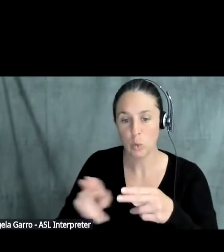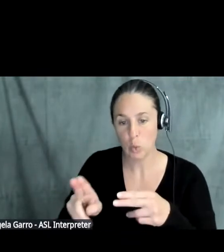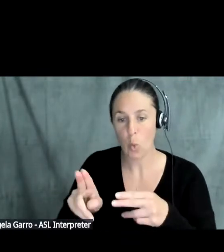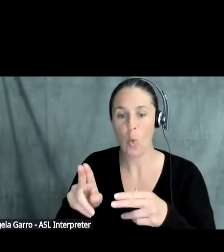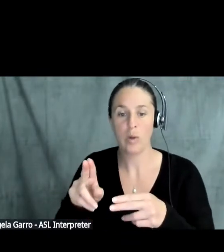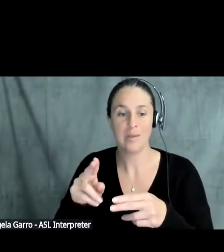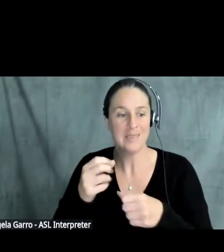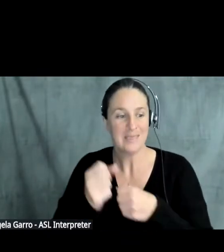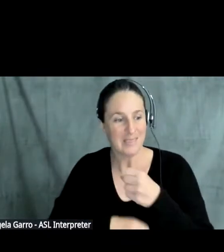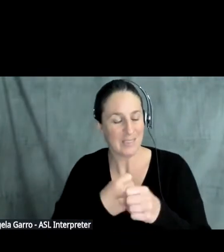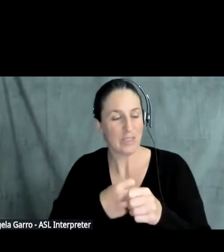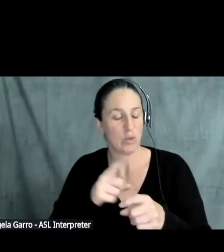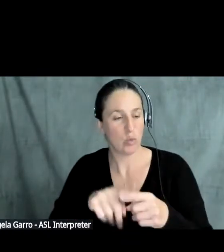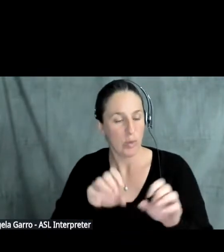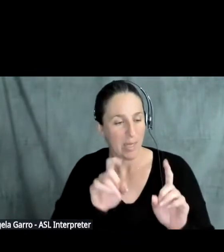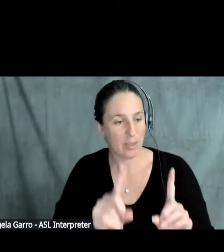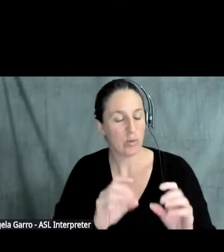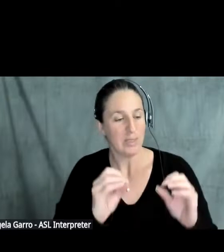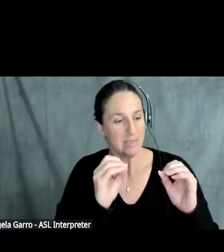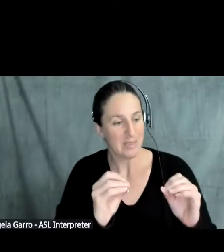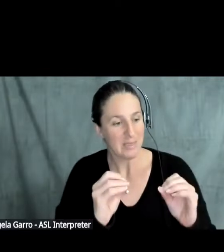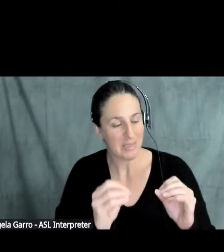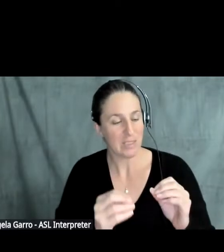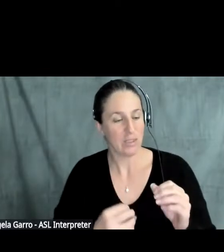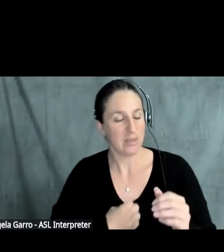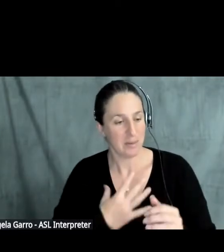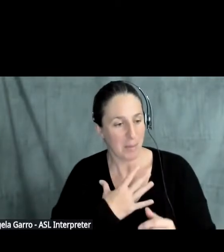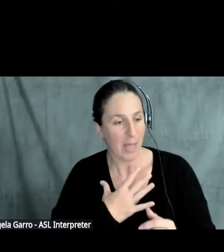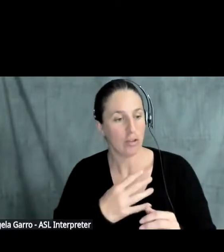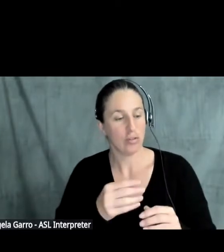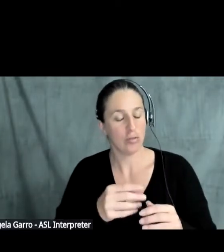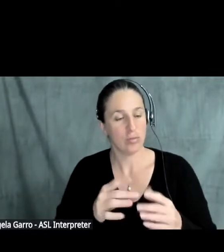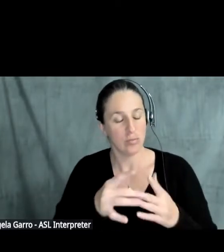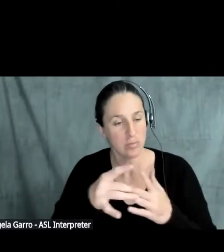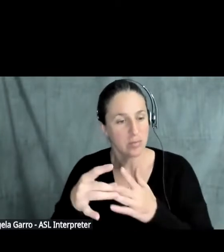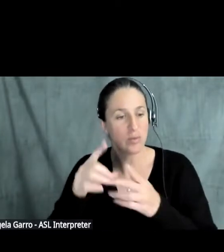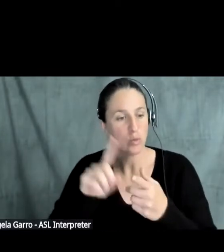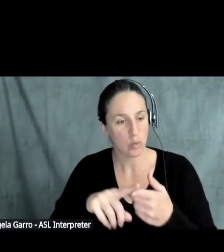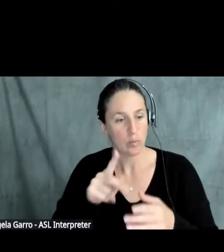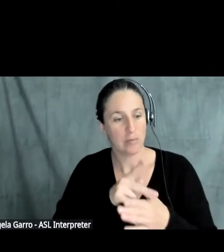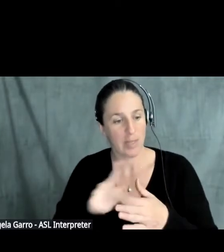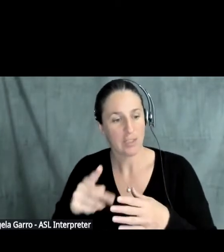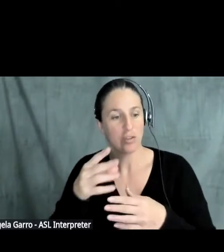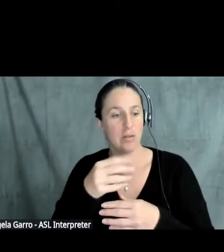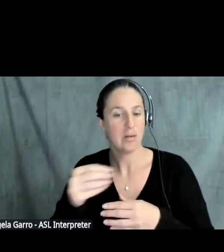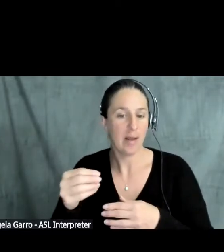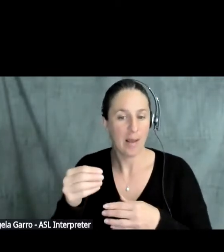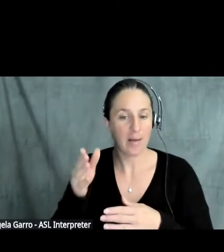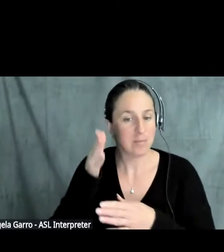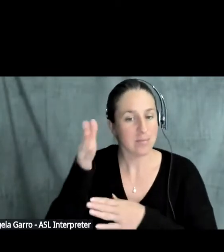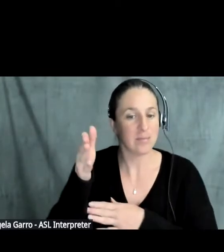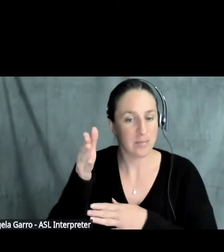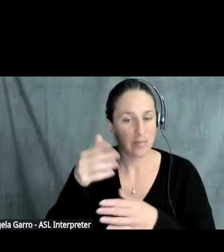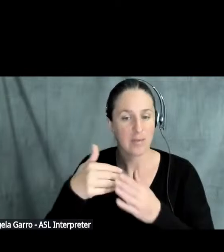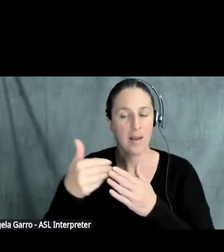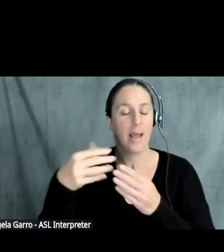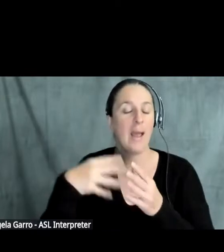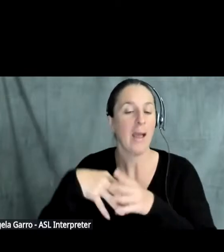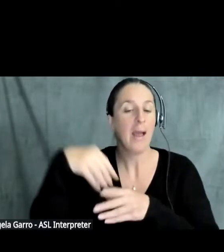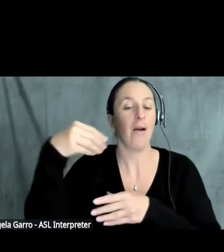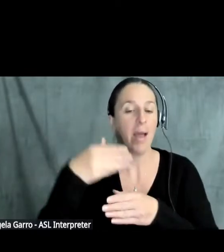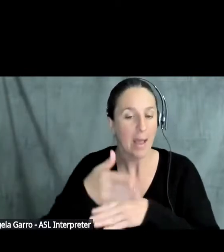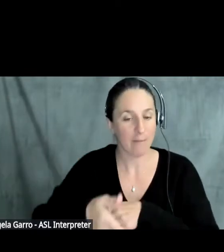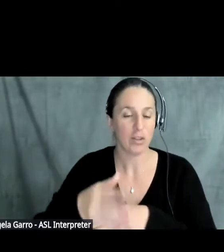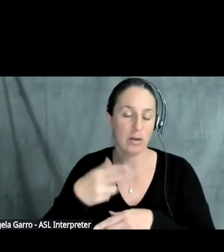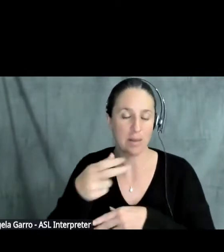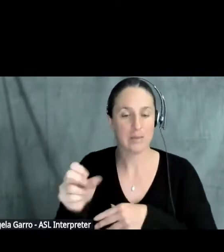inspire, teach, and support them on their path to educational and professional success and well-being beyond high school. As students, we feel